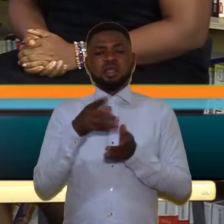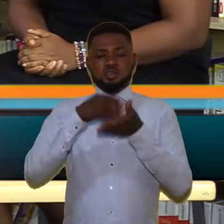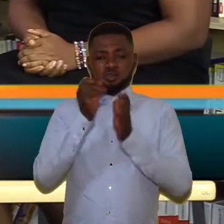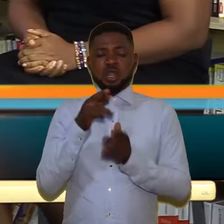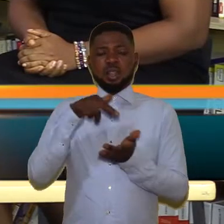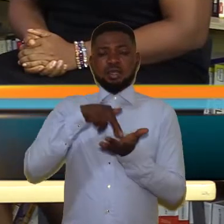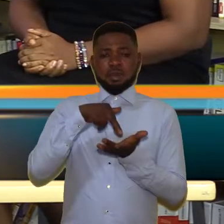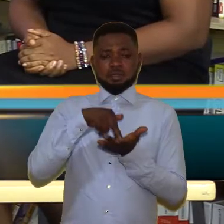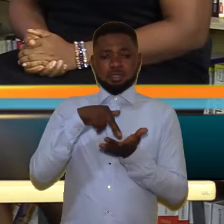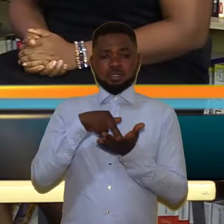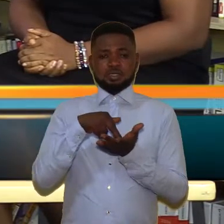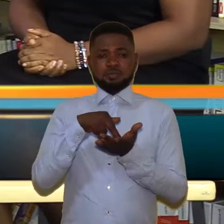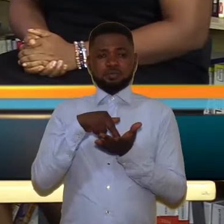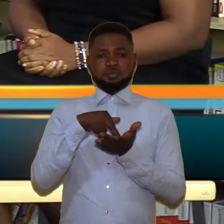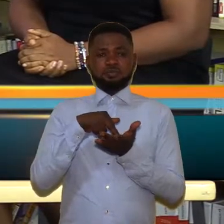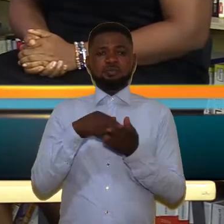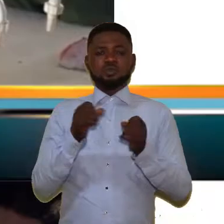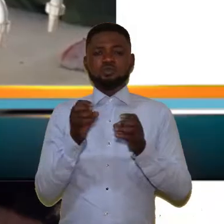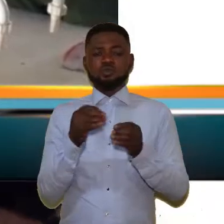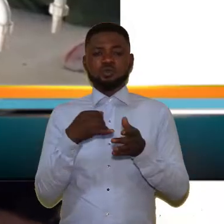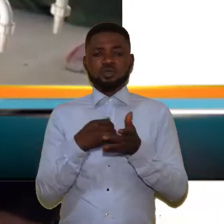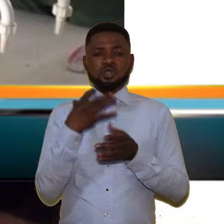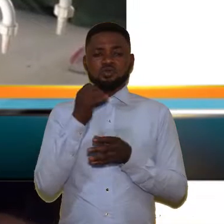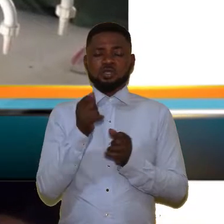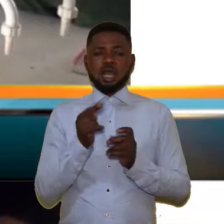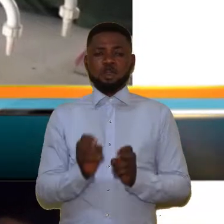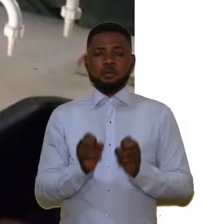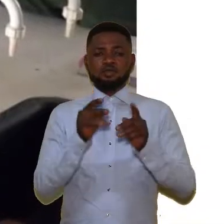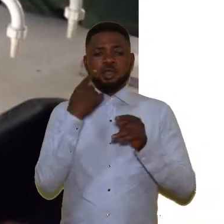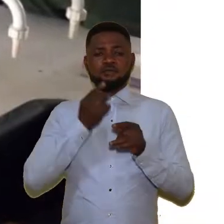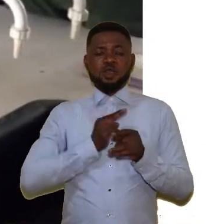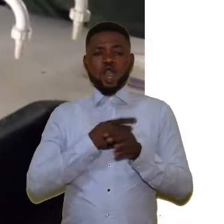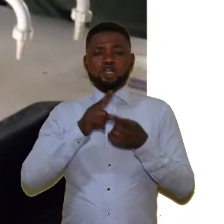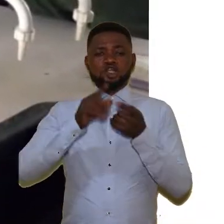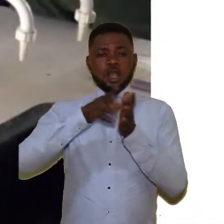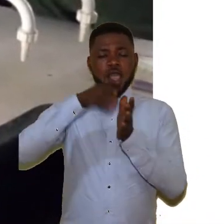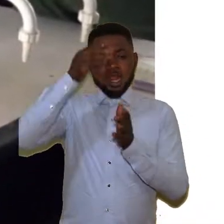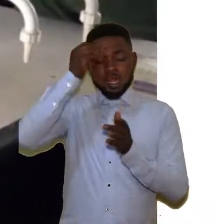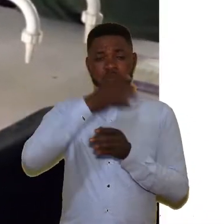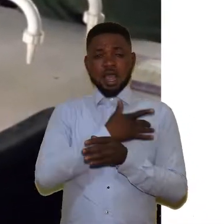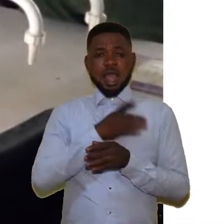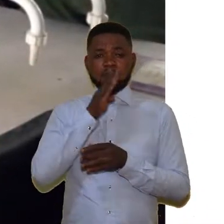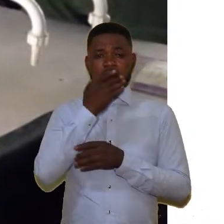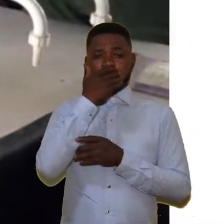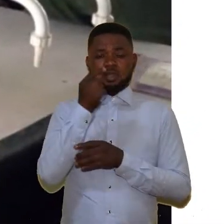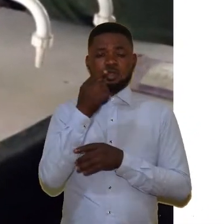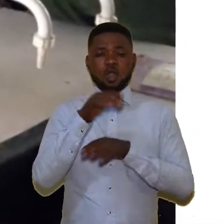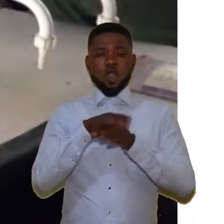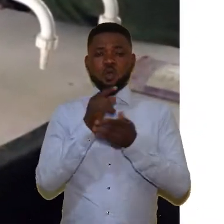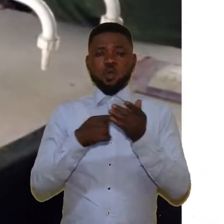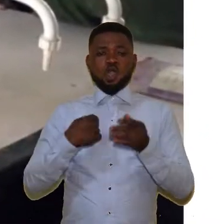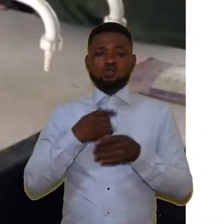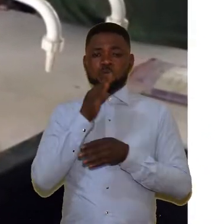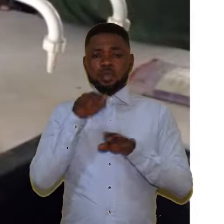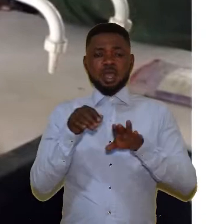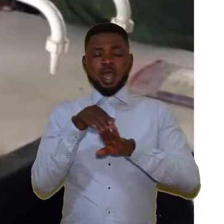Representatives? Yeah, that is Yes, great. So it was an opportunity for us to learn and be better at what we did.